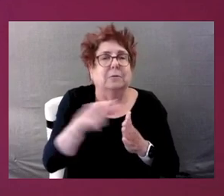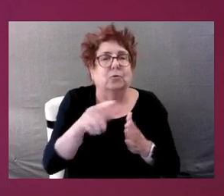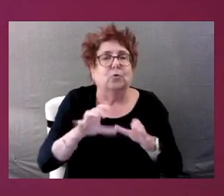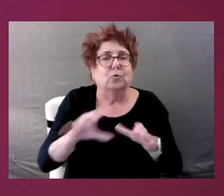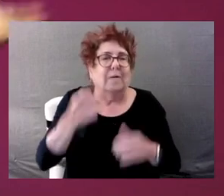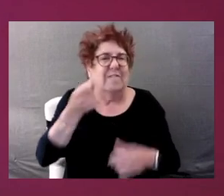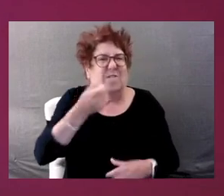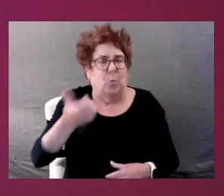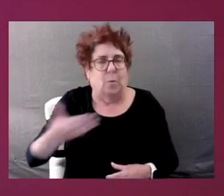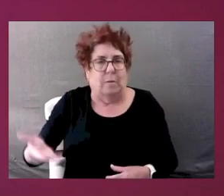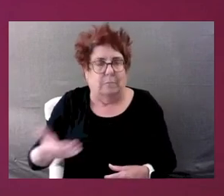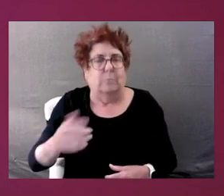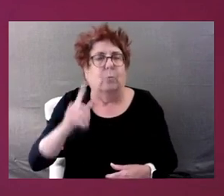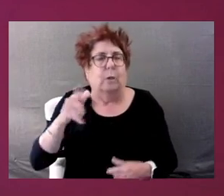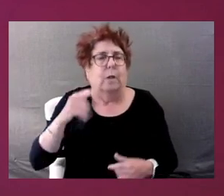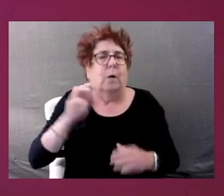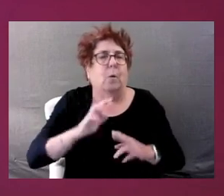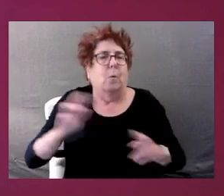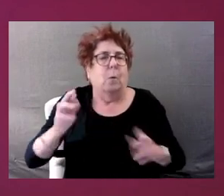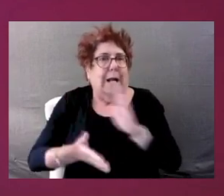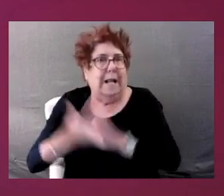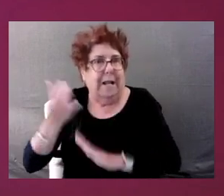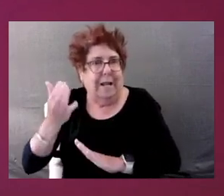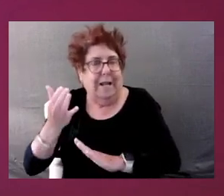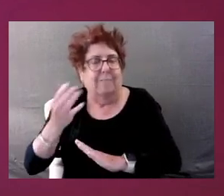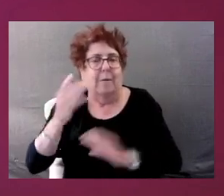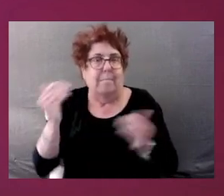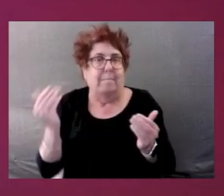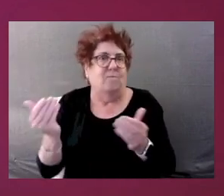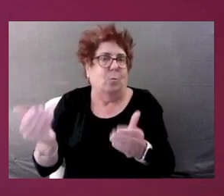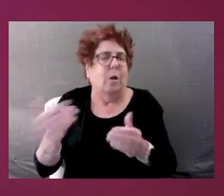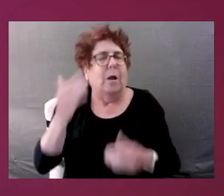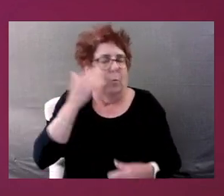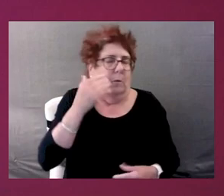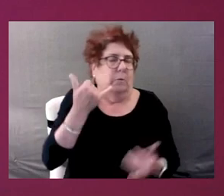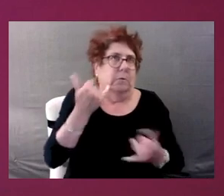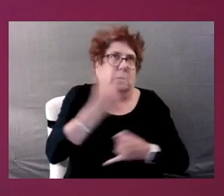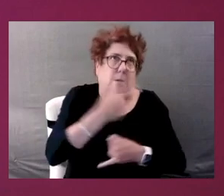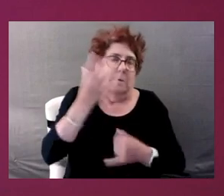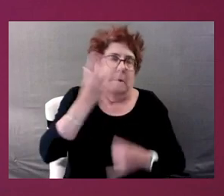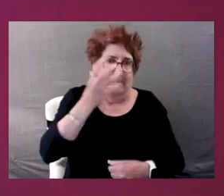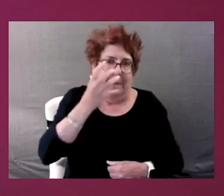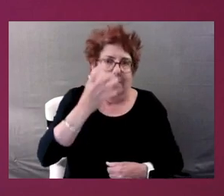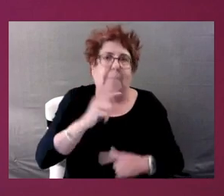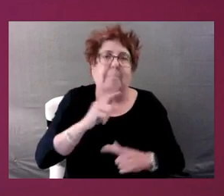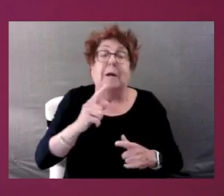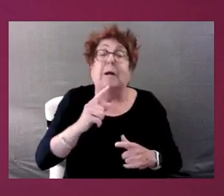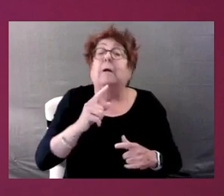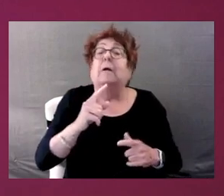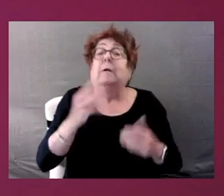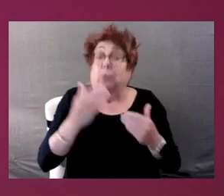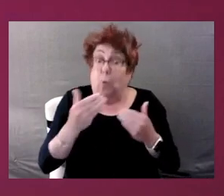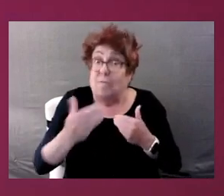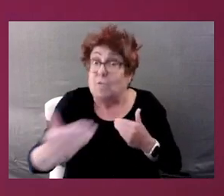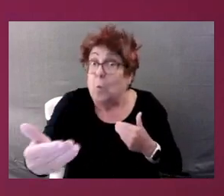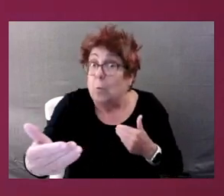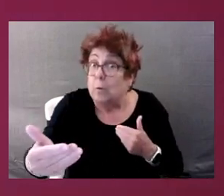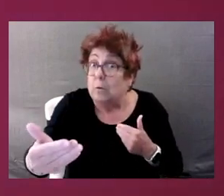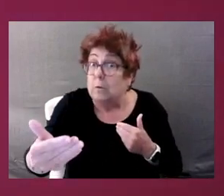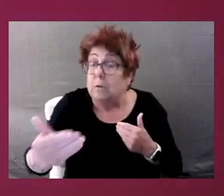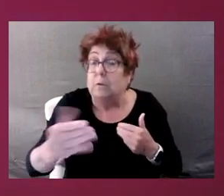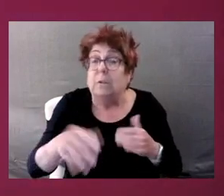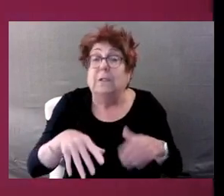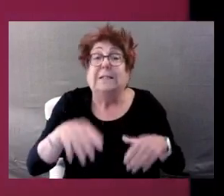move forward. I know today has been an amazing day. But as you go forward, take the word love. Love. I